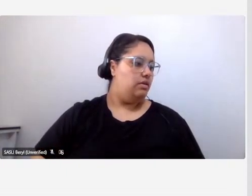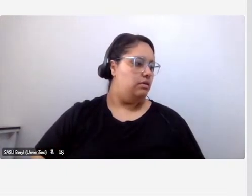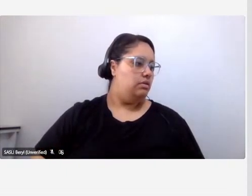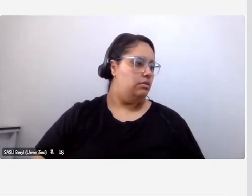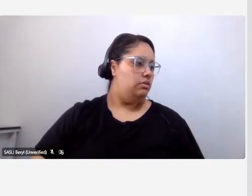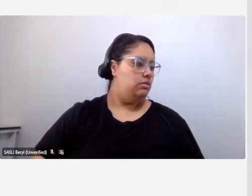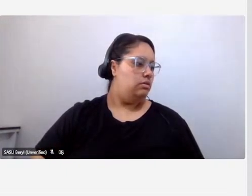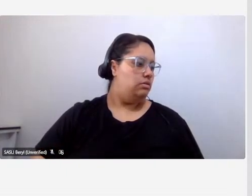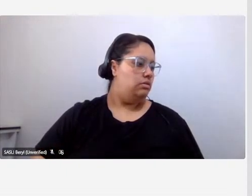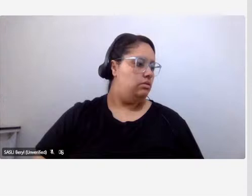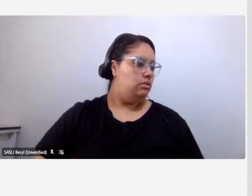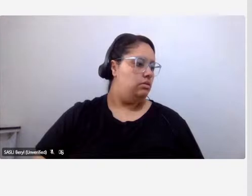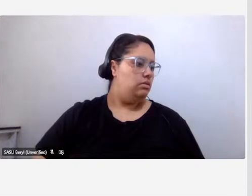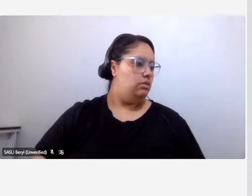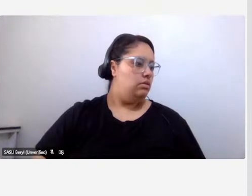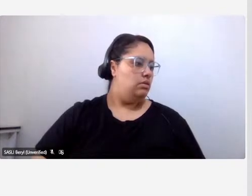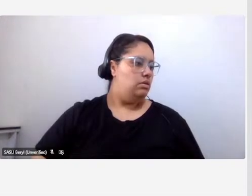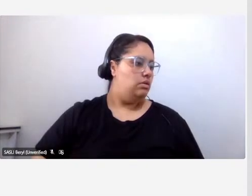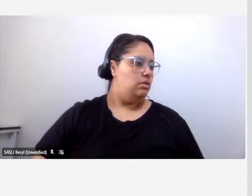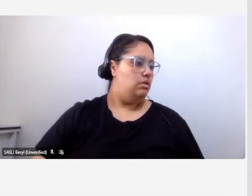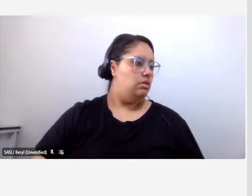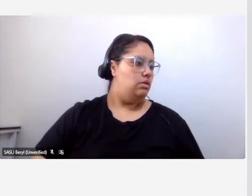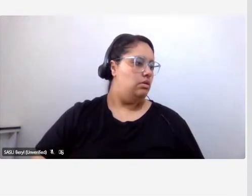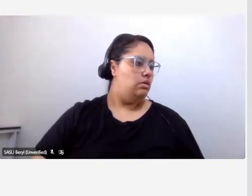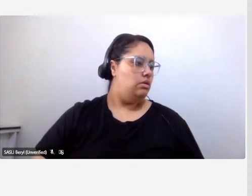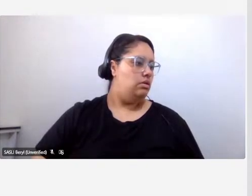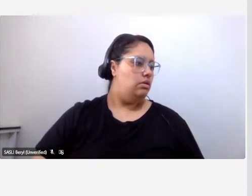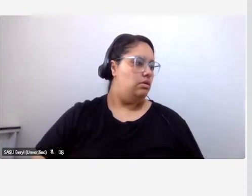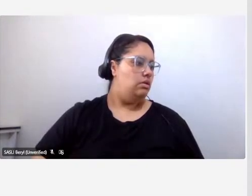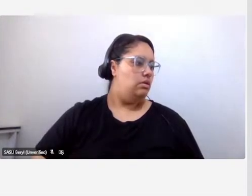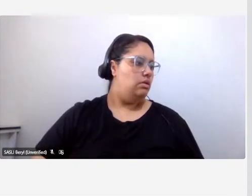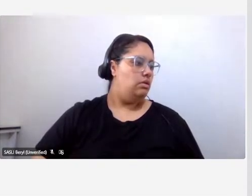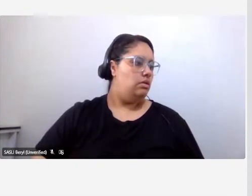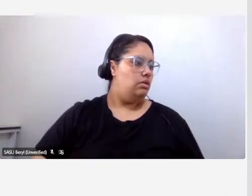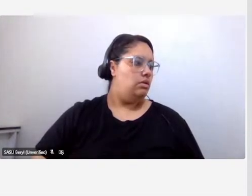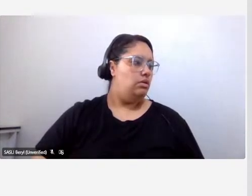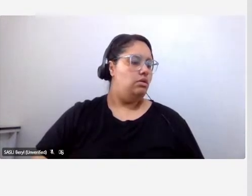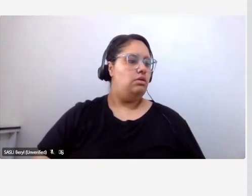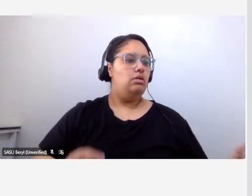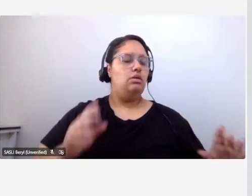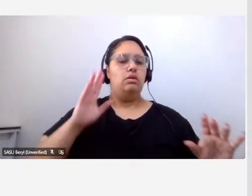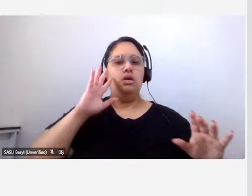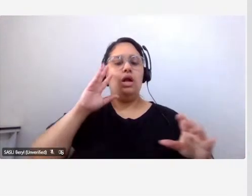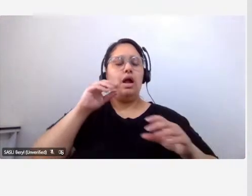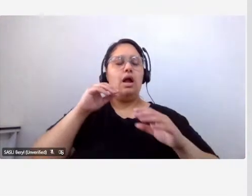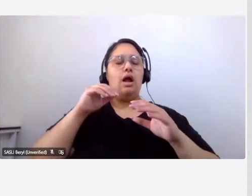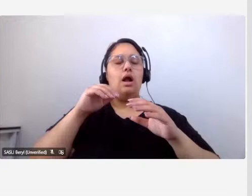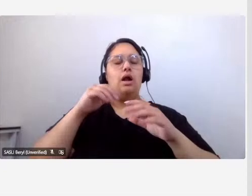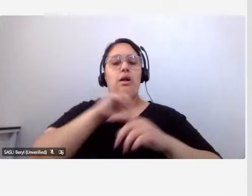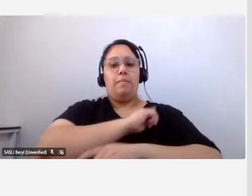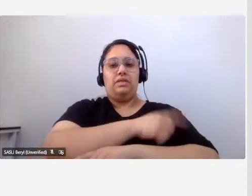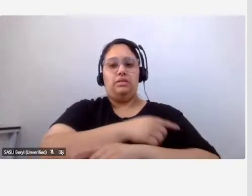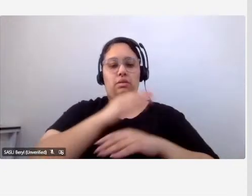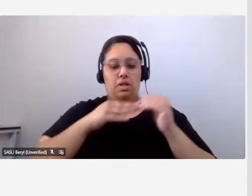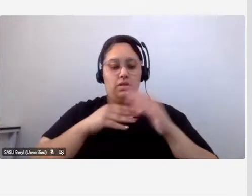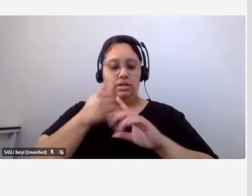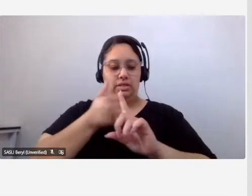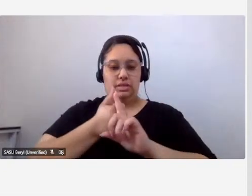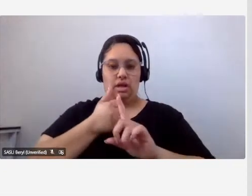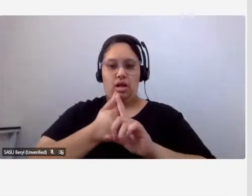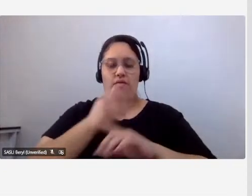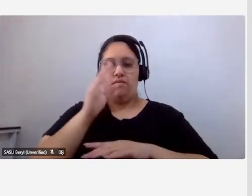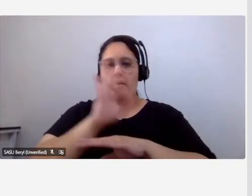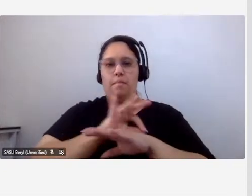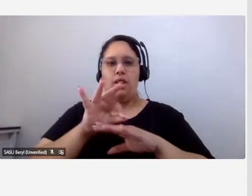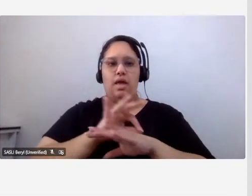From what I understand is you're looking for, in terms of the capacity building itself, what is the plan